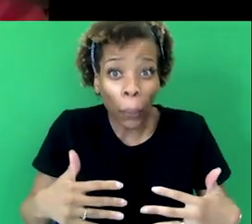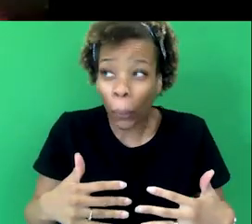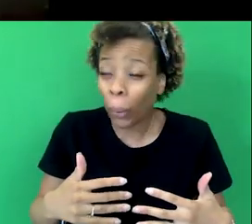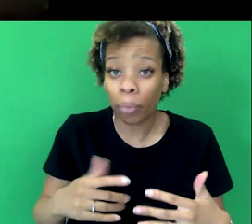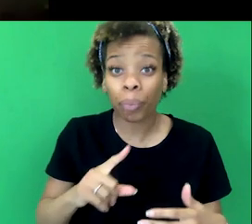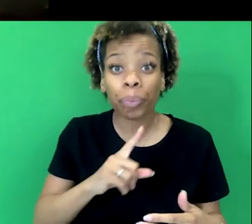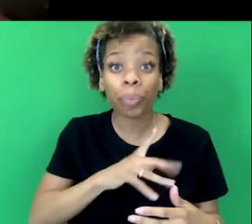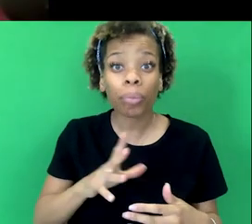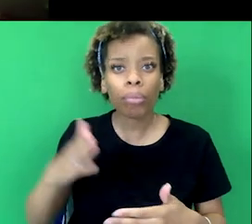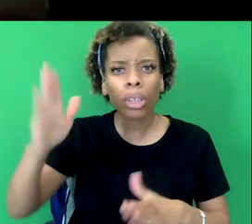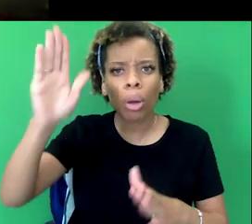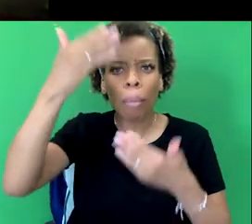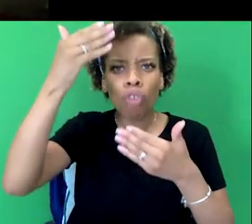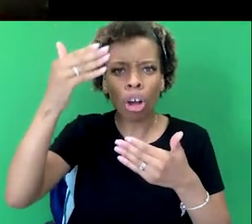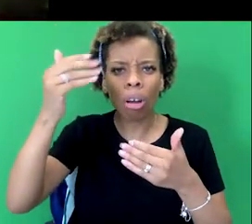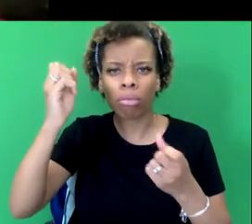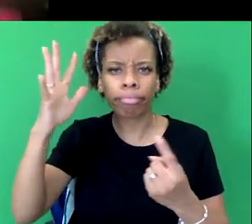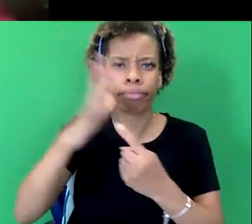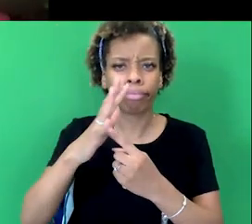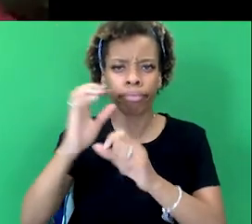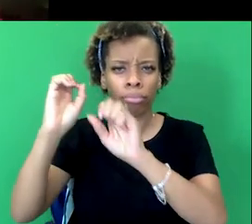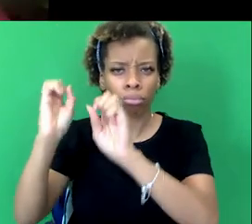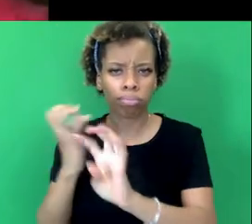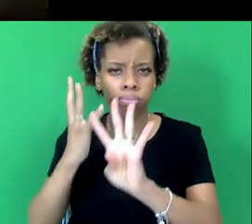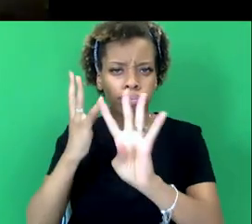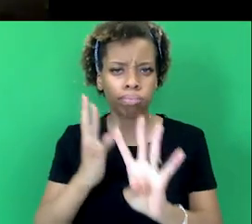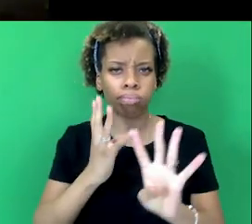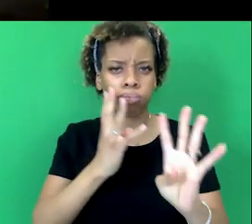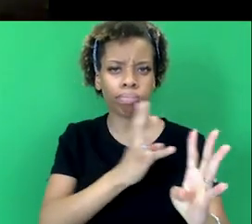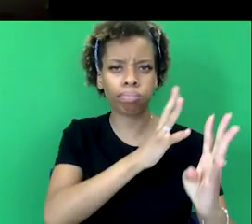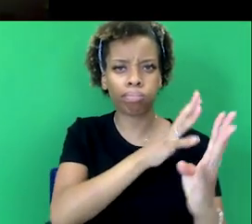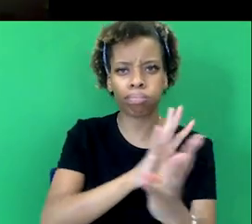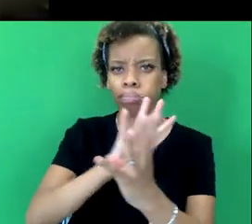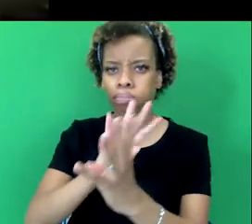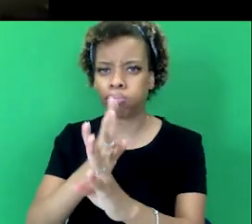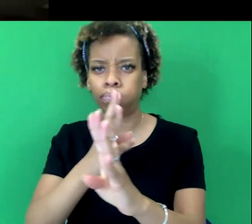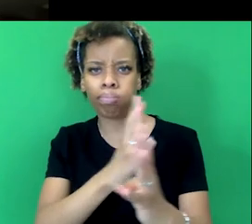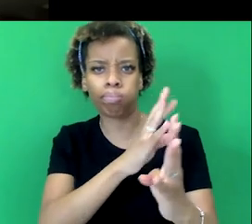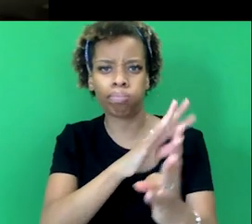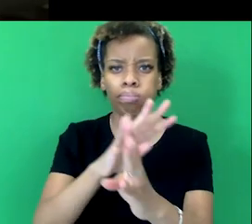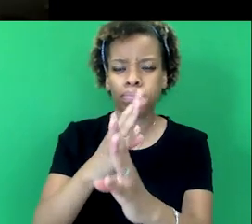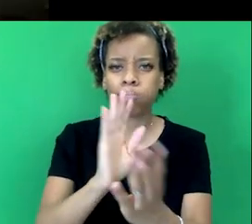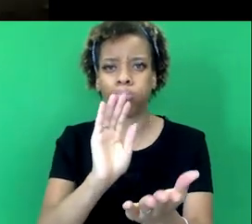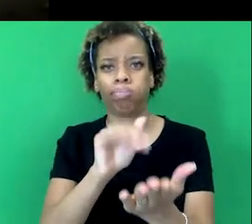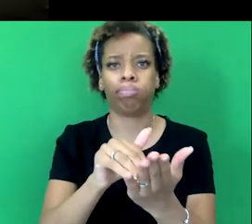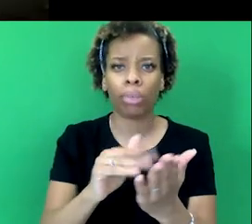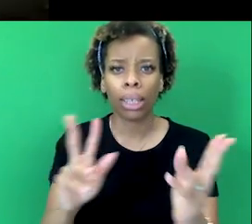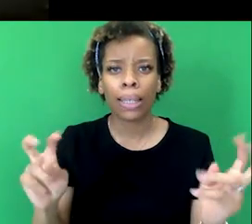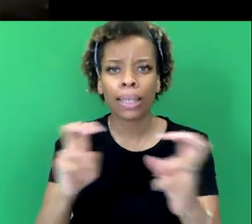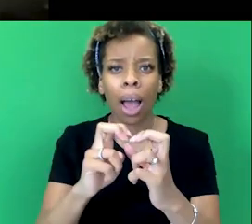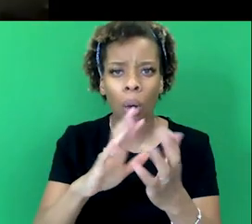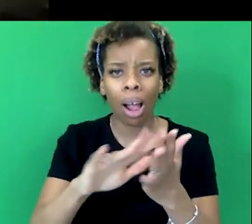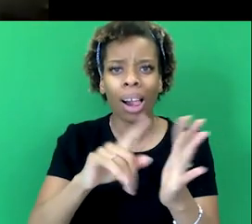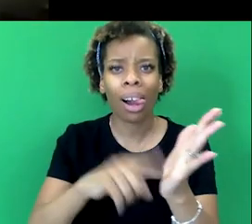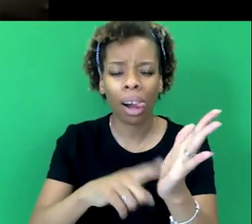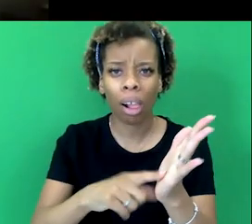Moroccan delegation, you know, that arrived in Tower Hill and rode up the Strand. Everybody, you know, 3 years